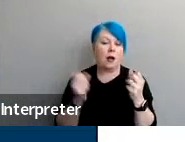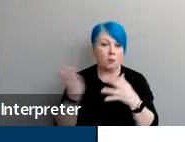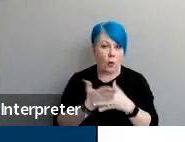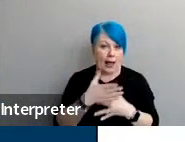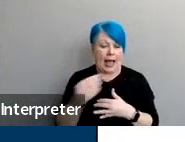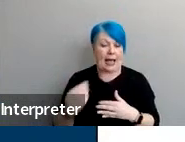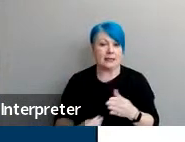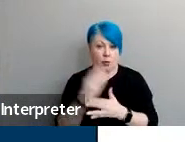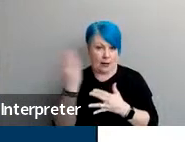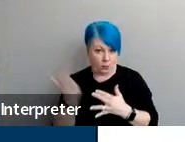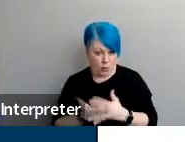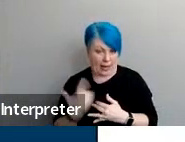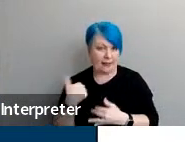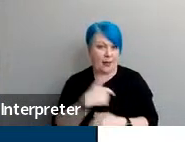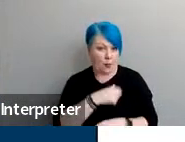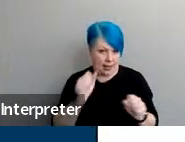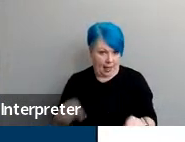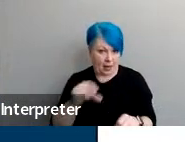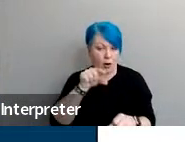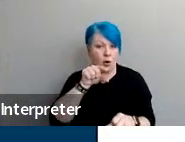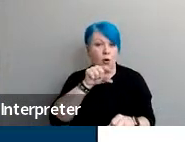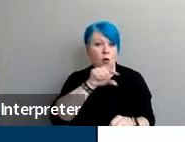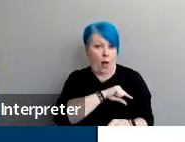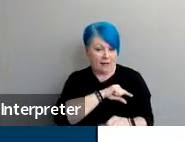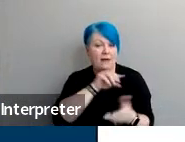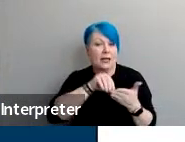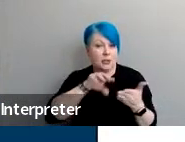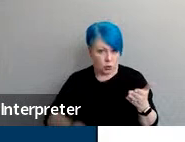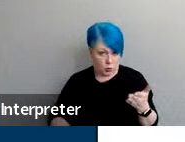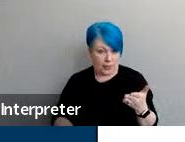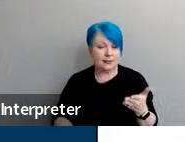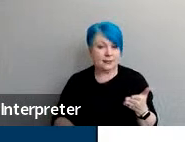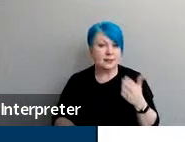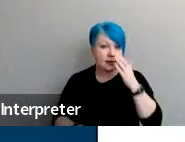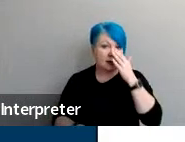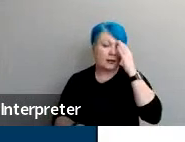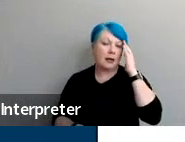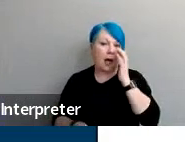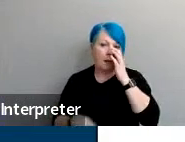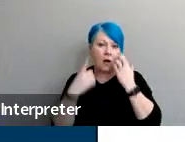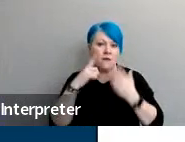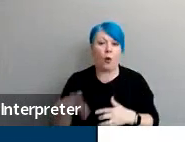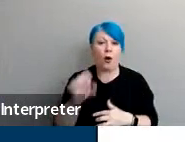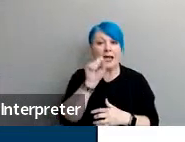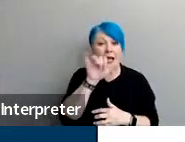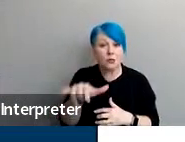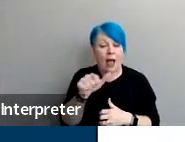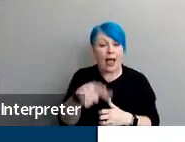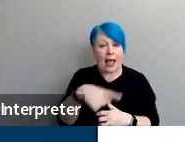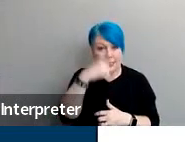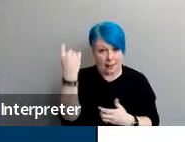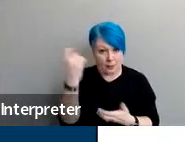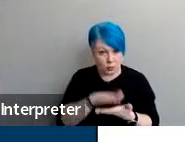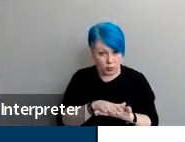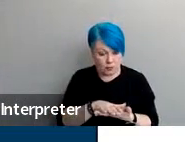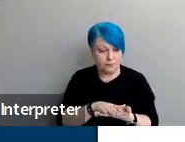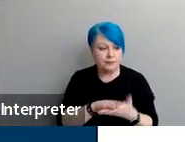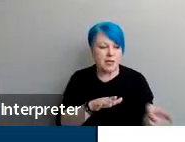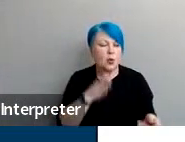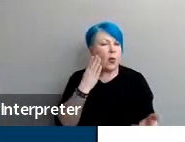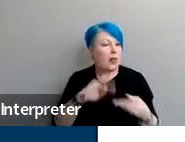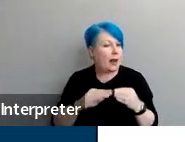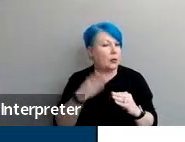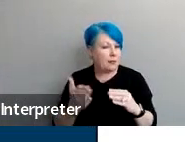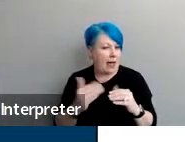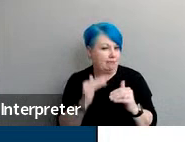also qualify students for extended school year, so those numbers may go up a little bit. It is currently what students are eligible for